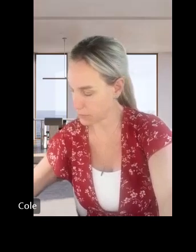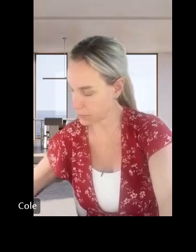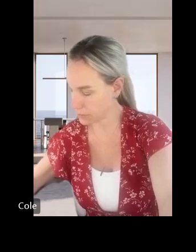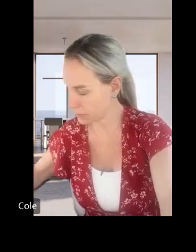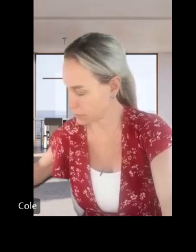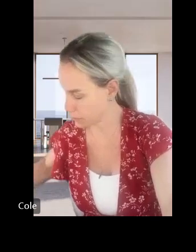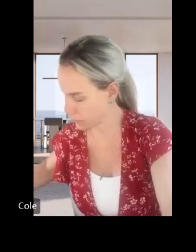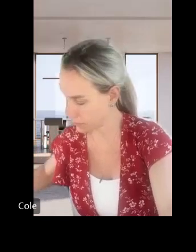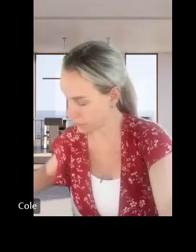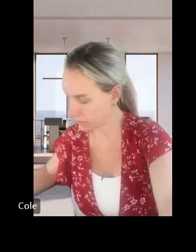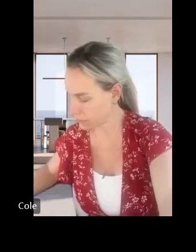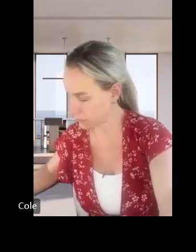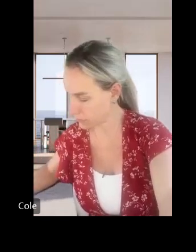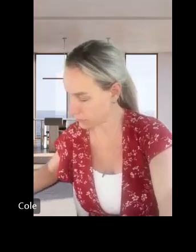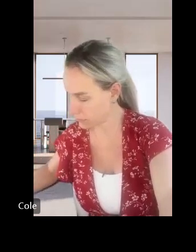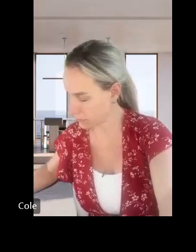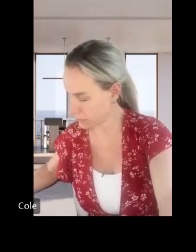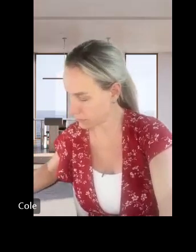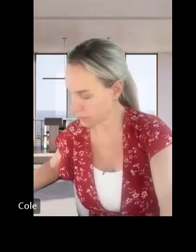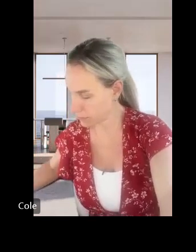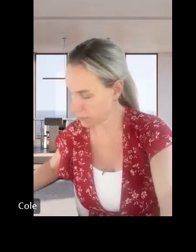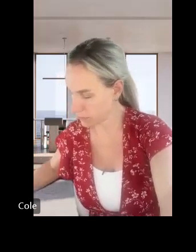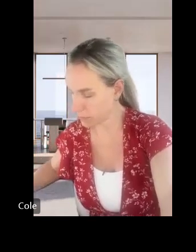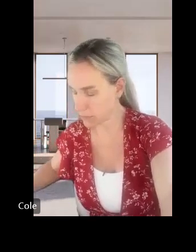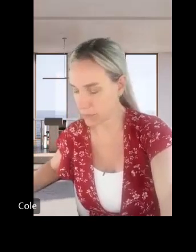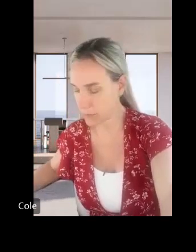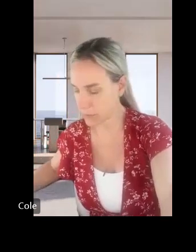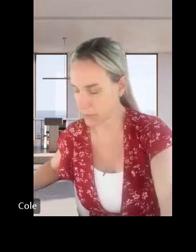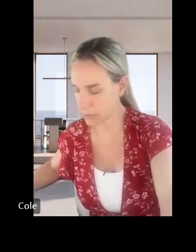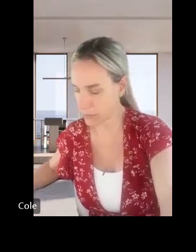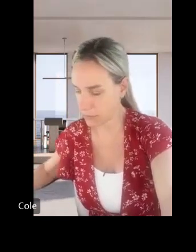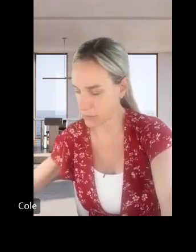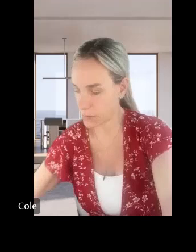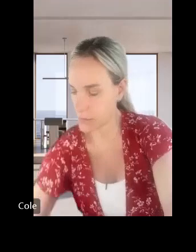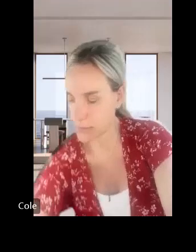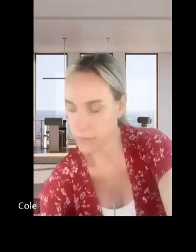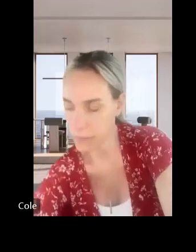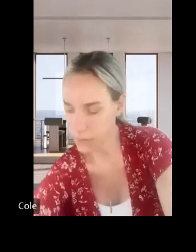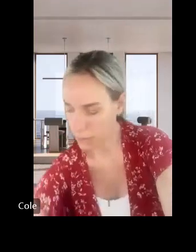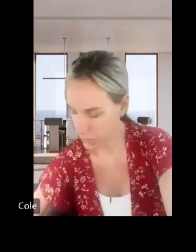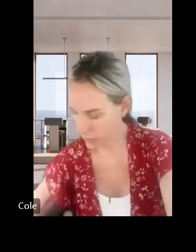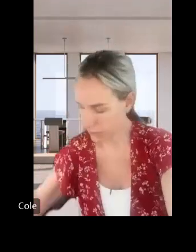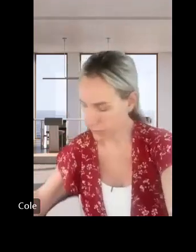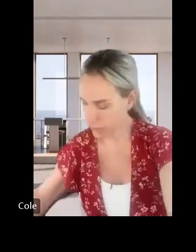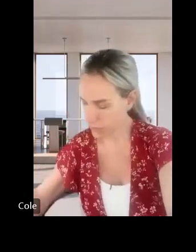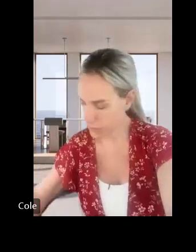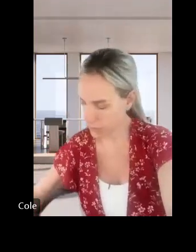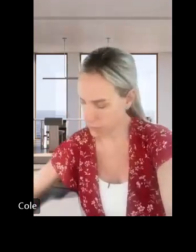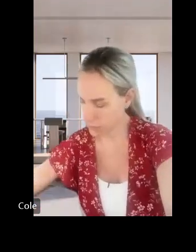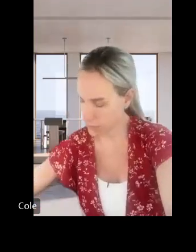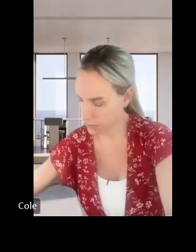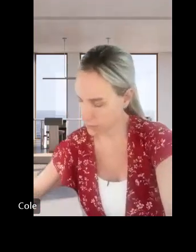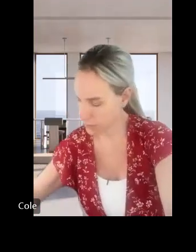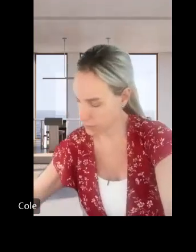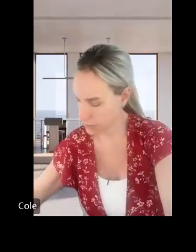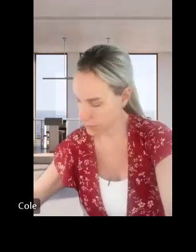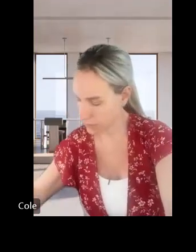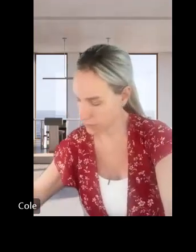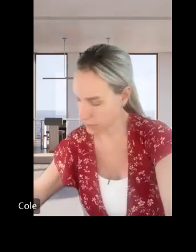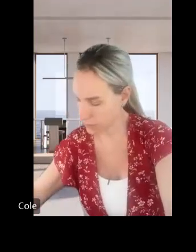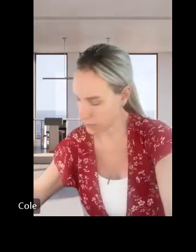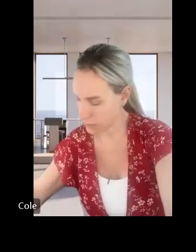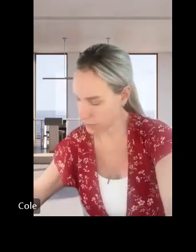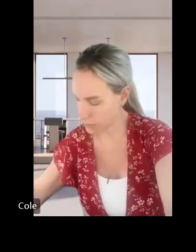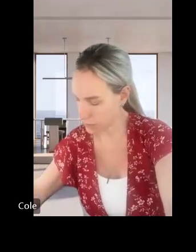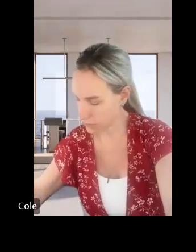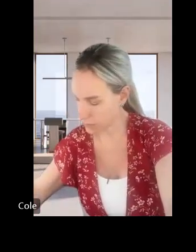means, just trying to say statistically, then what happens when you have, you know, say literacy is